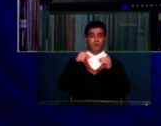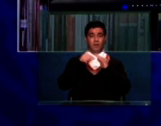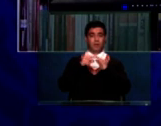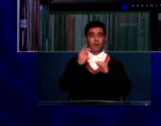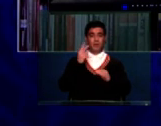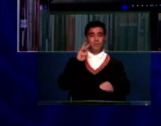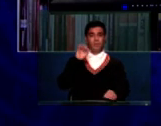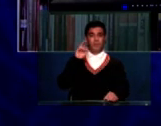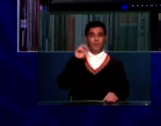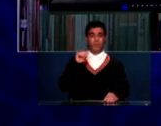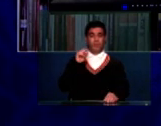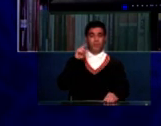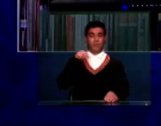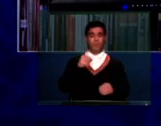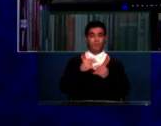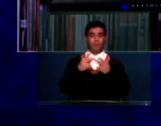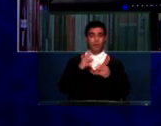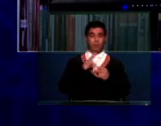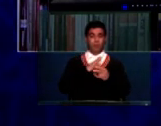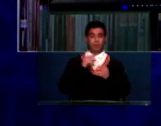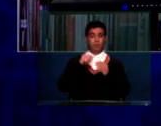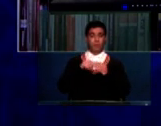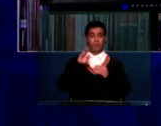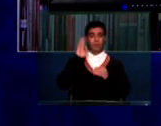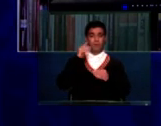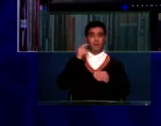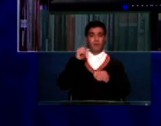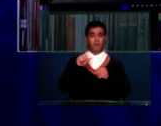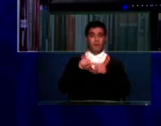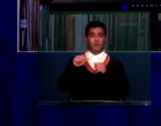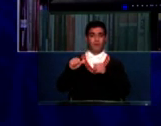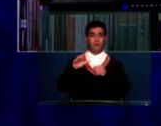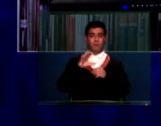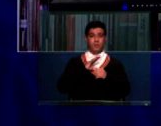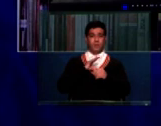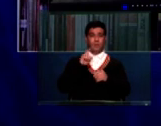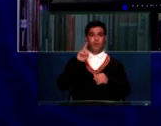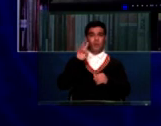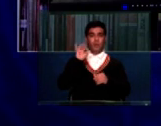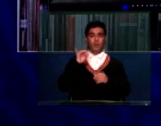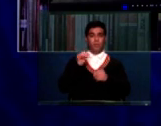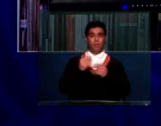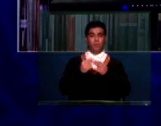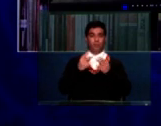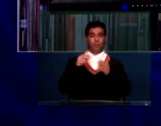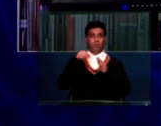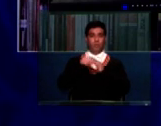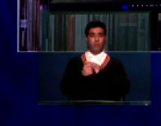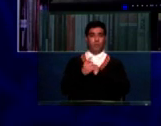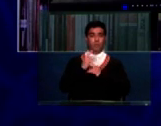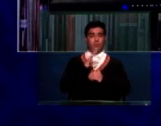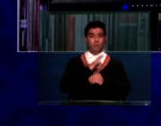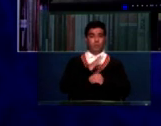molekula natriy gidroksidi hosil bo'ldi, vodorod gazi ajraldi va reaksiya natijasidan xlor gazi hosil bo'ldi. Bu